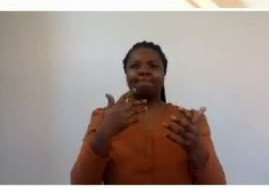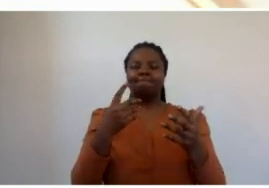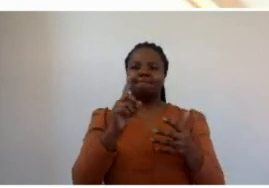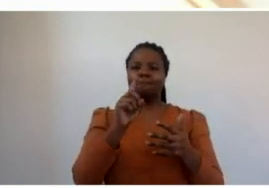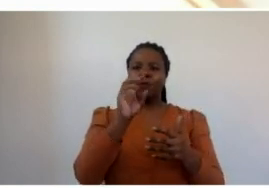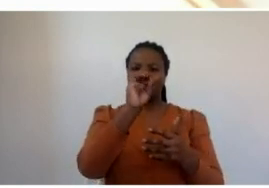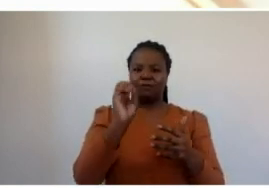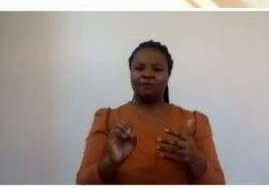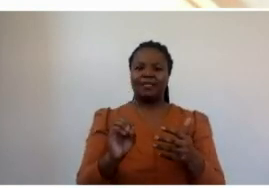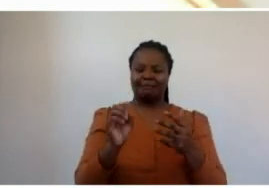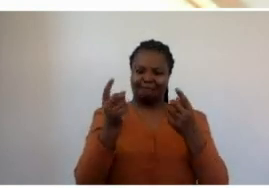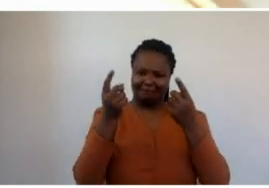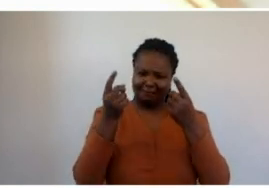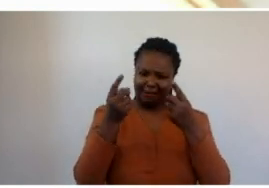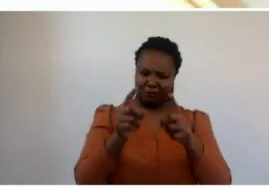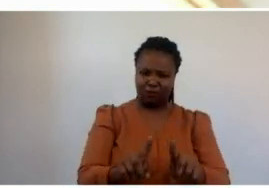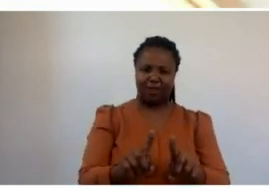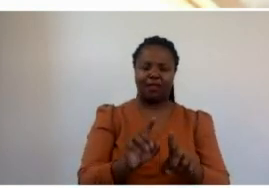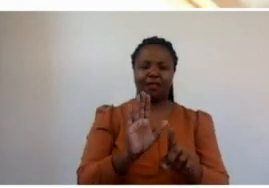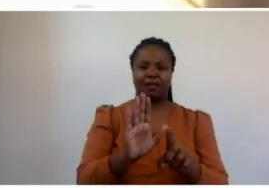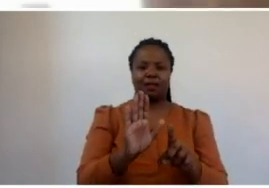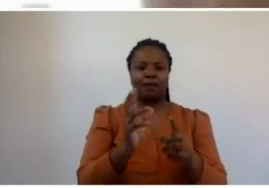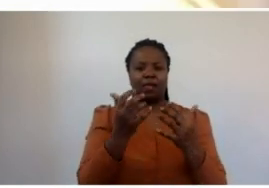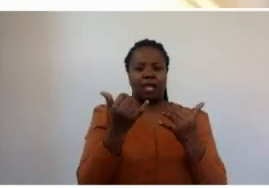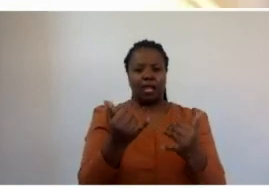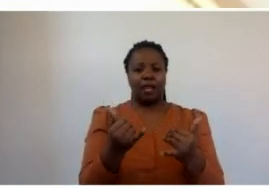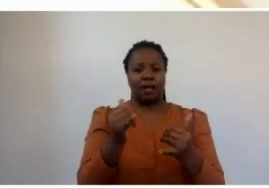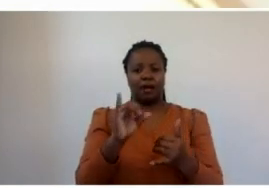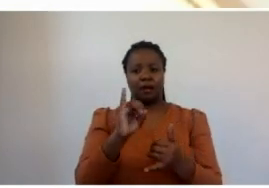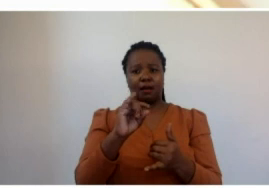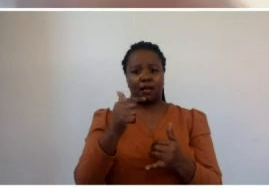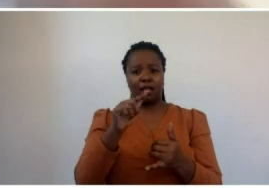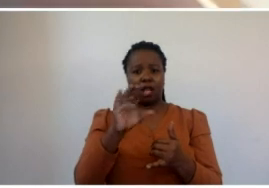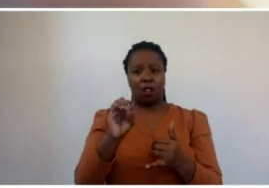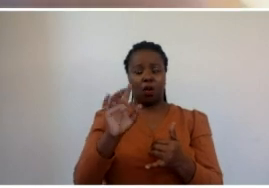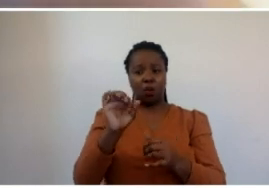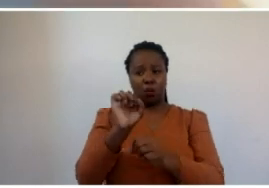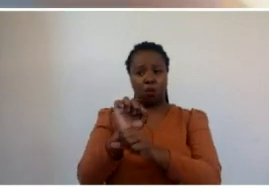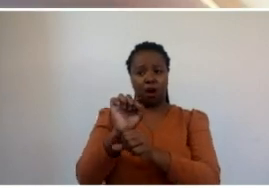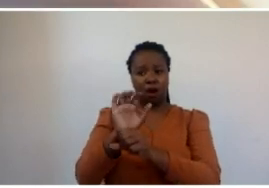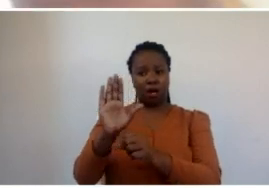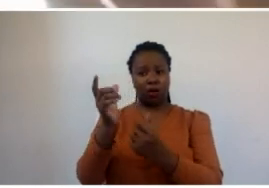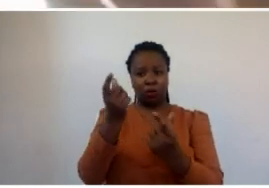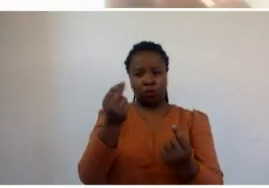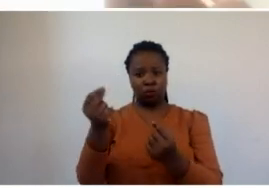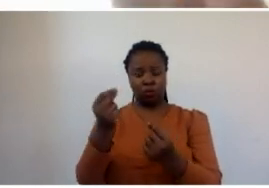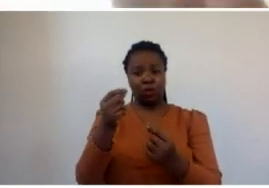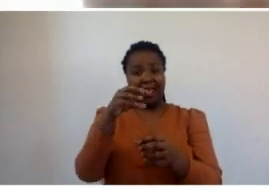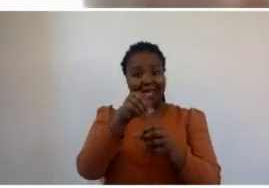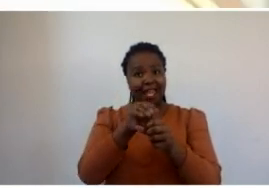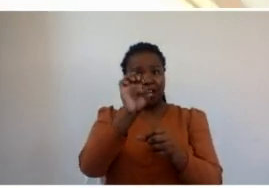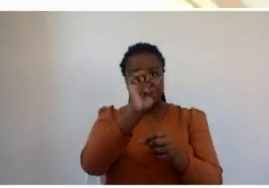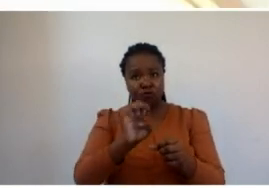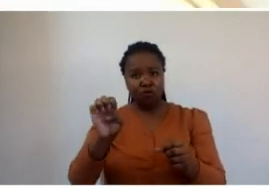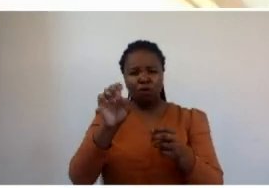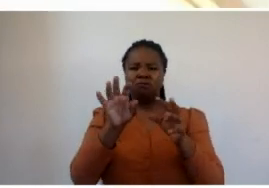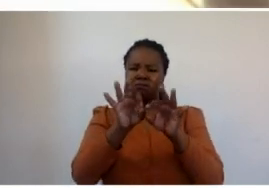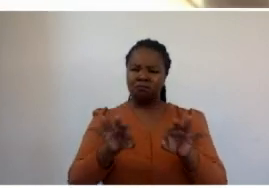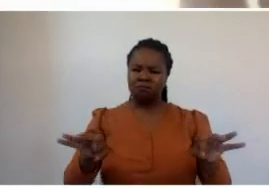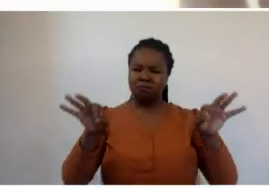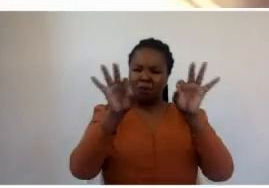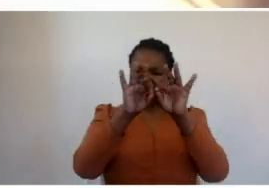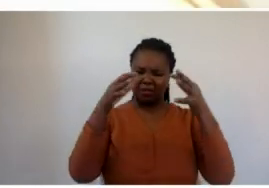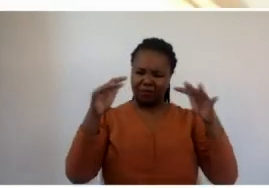about this work that IGLEO has been doing in Europe is incredibly important, and highlights how